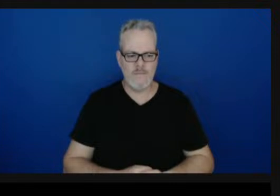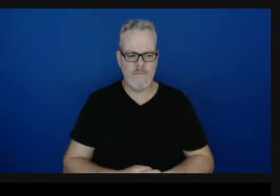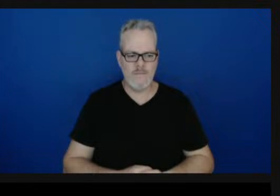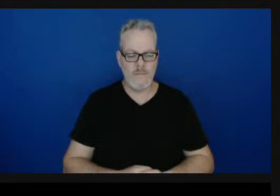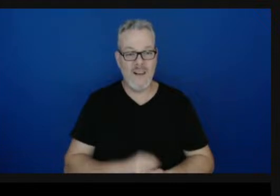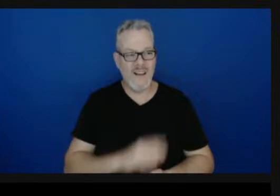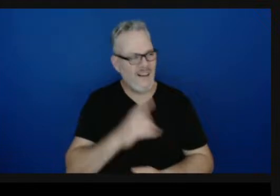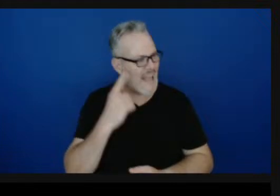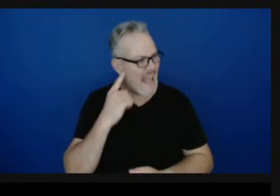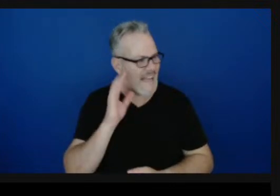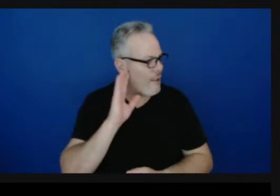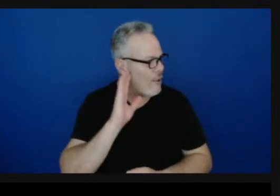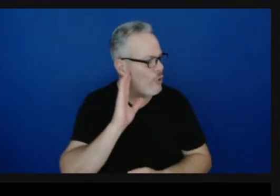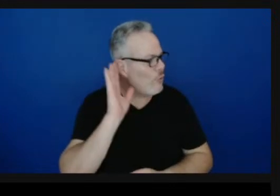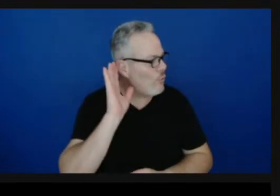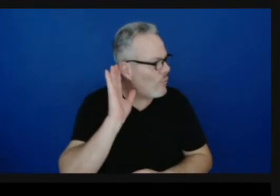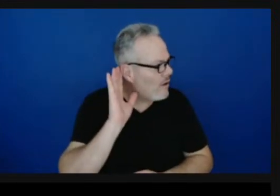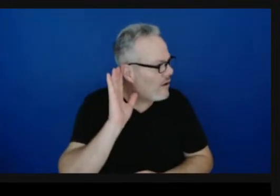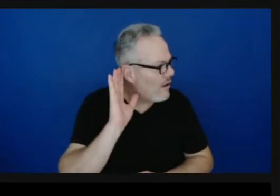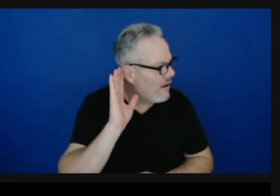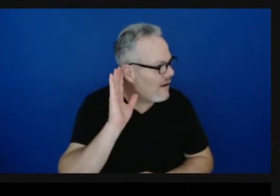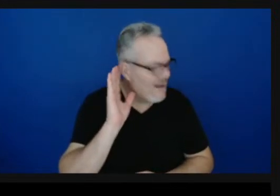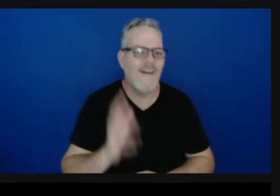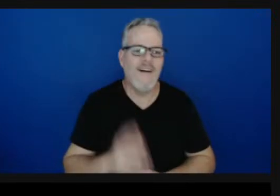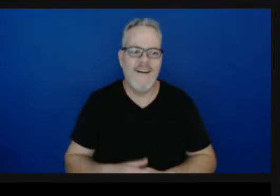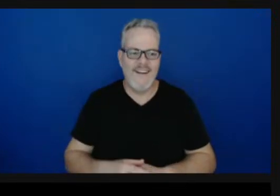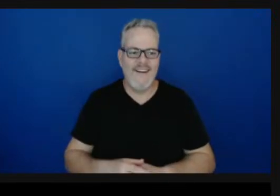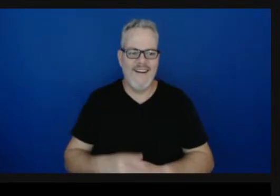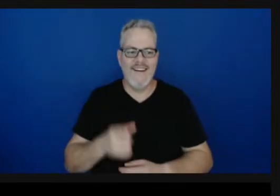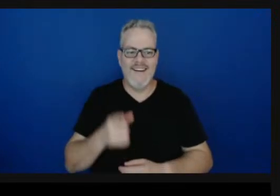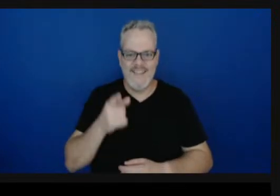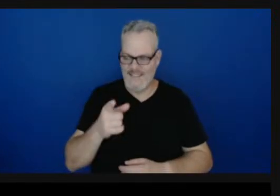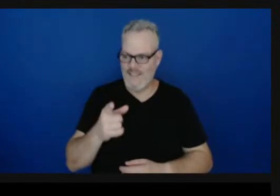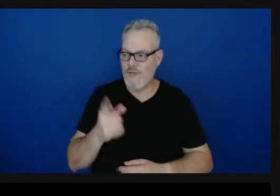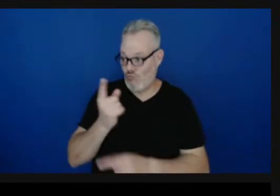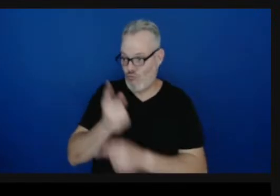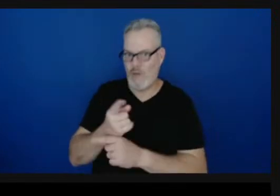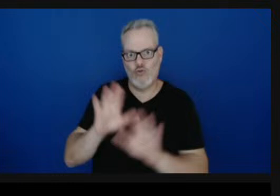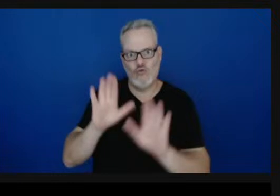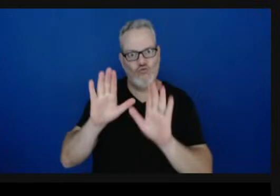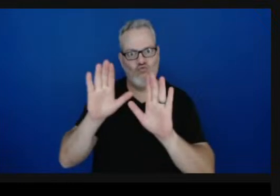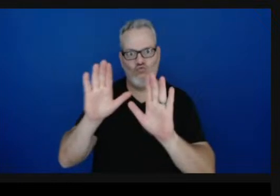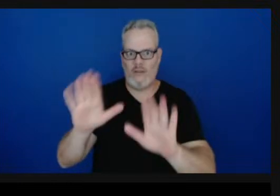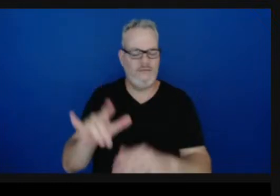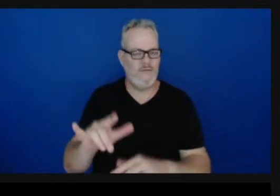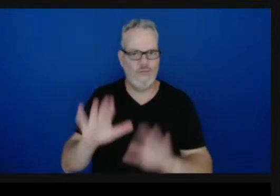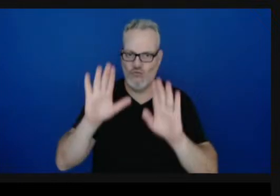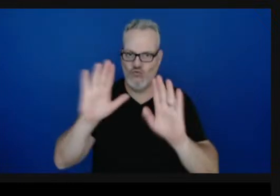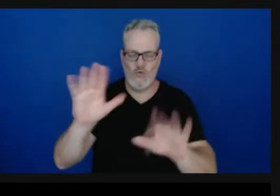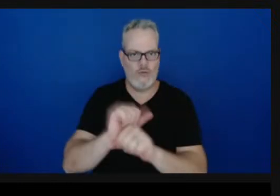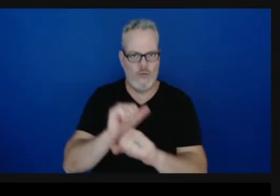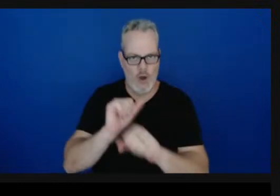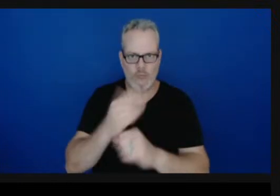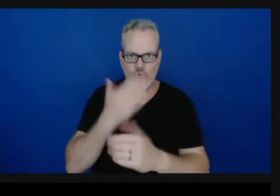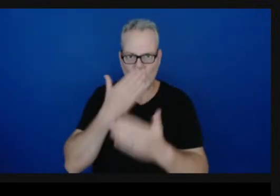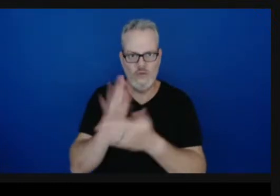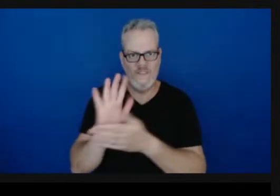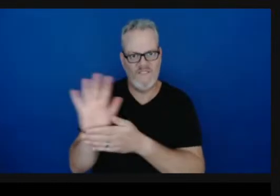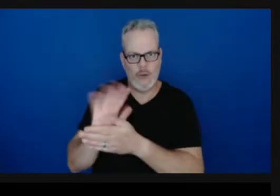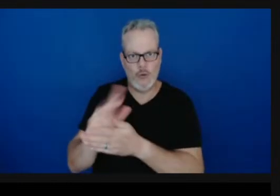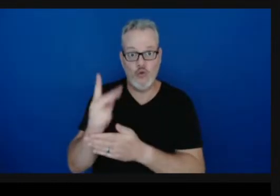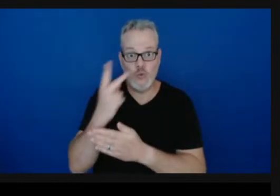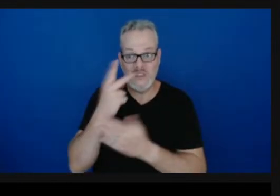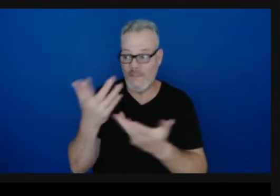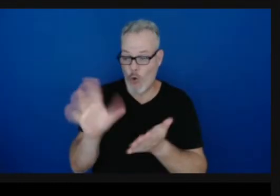Audio, Dane. Yep. So yeah, it was a great cut there, and you can see that they've already pushed through a little bit